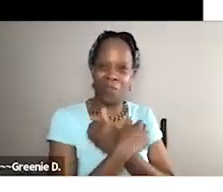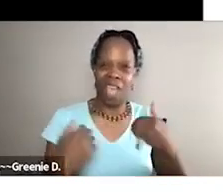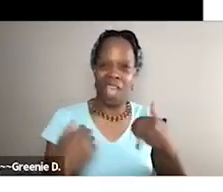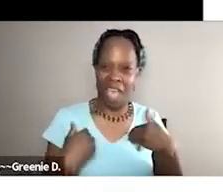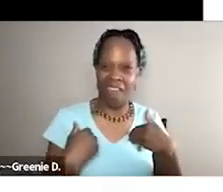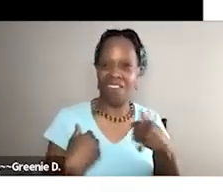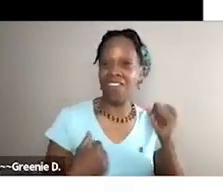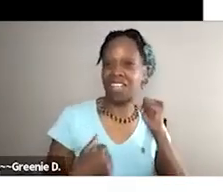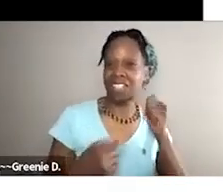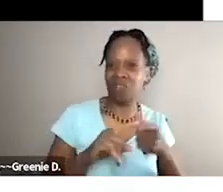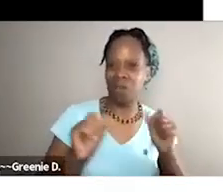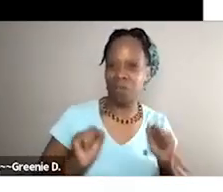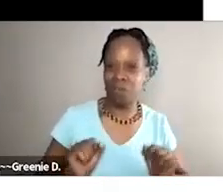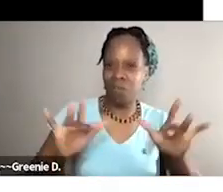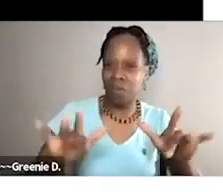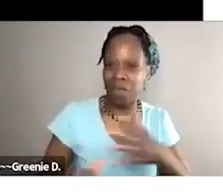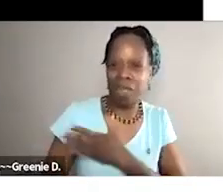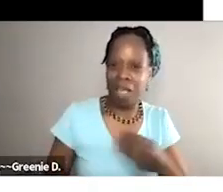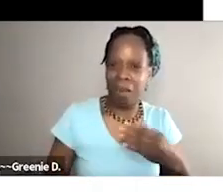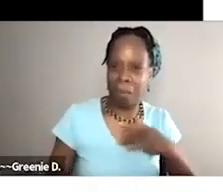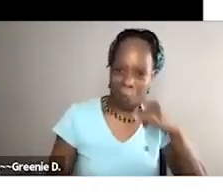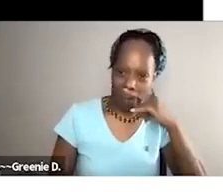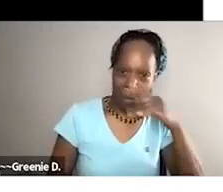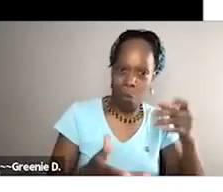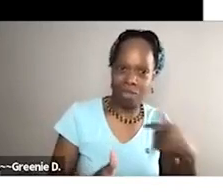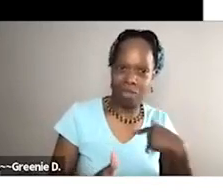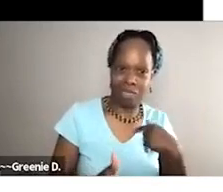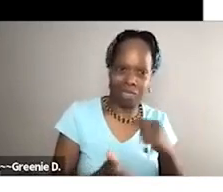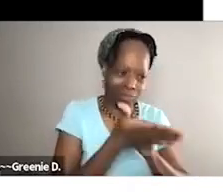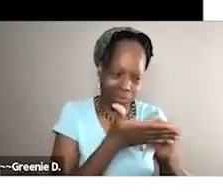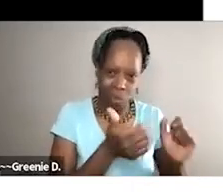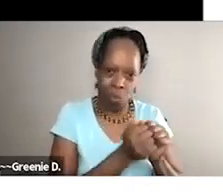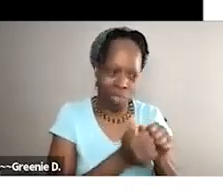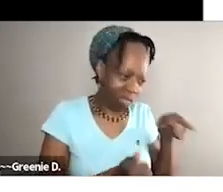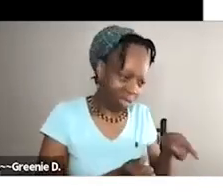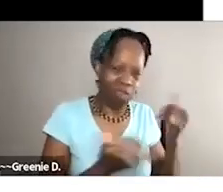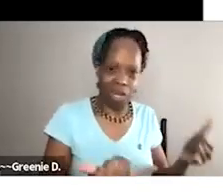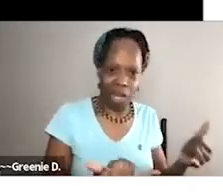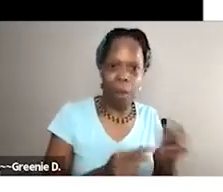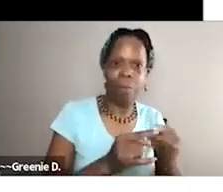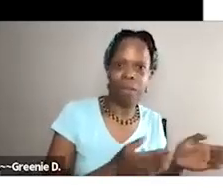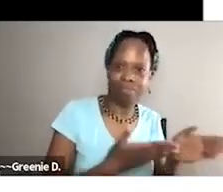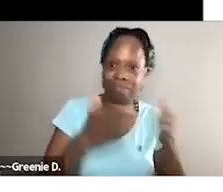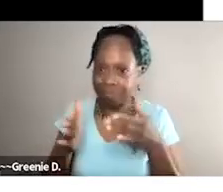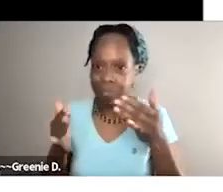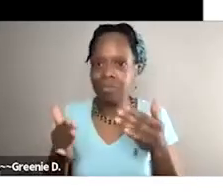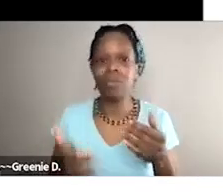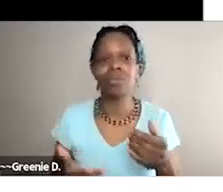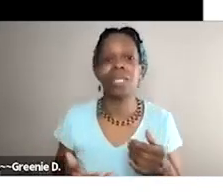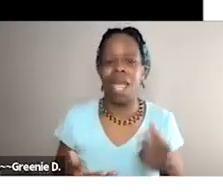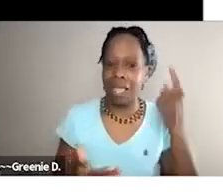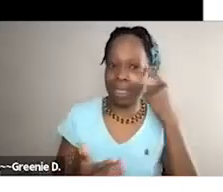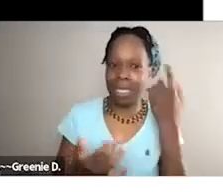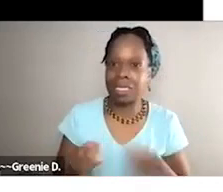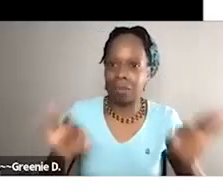about you know, exclusion of disabled people, it doesn't begin intentionally. It just isn't considered. And I think it's a really important piece for us